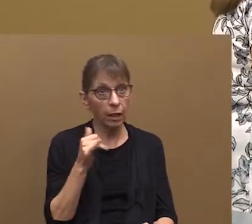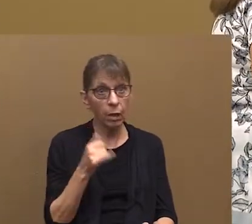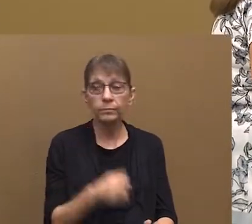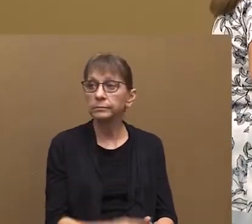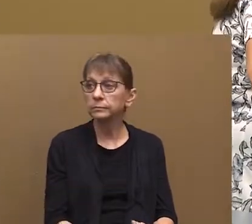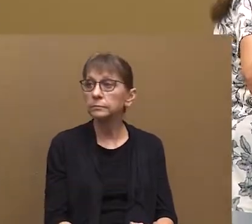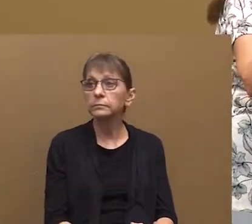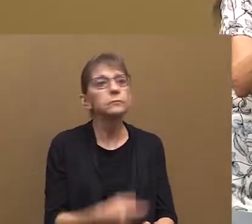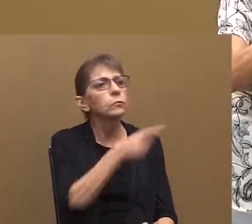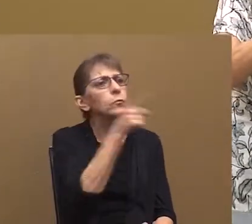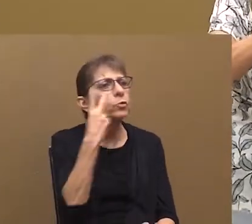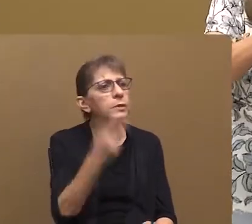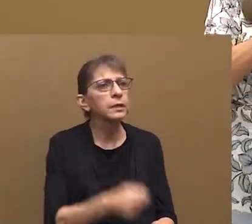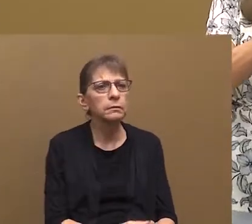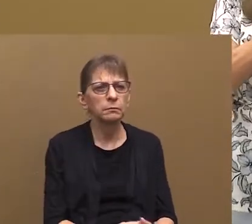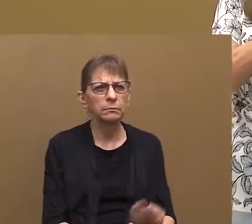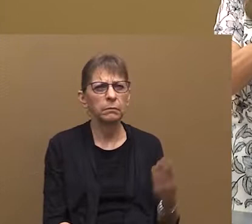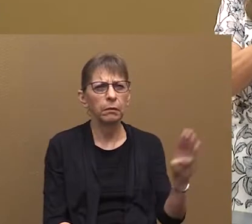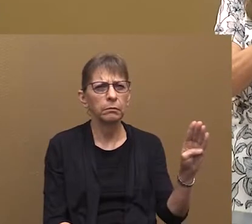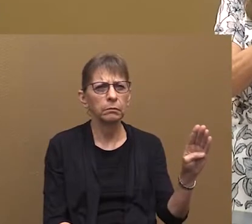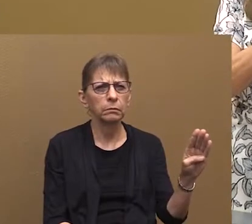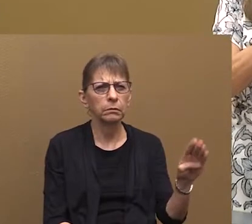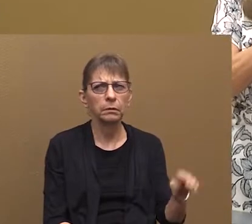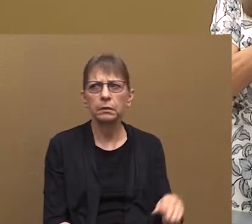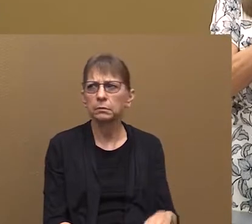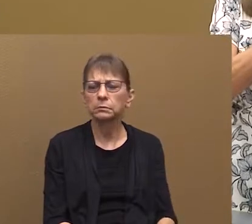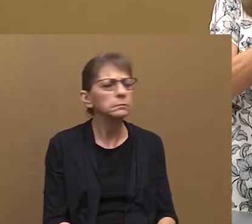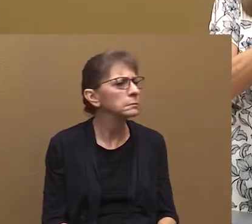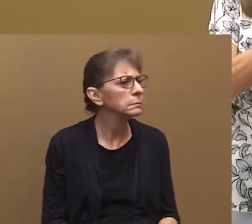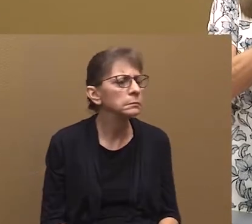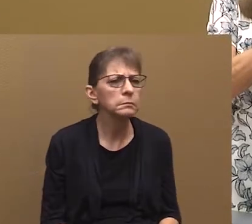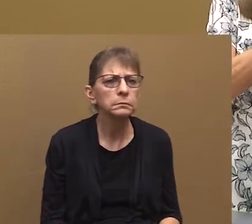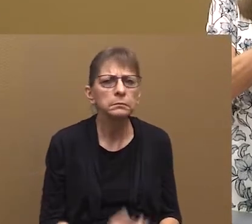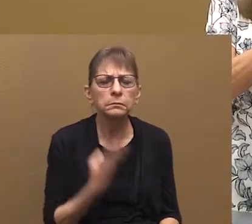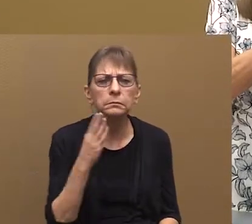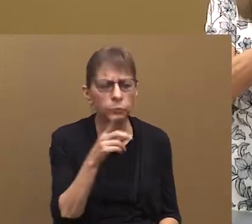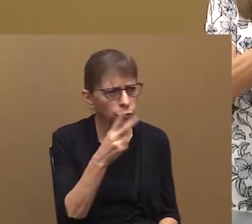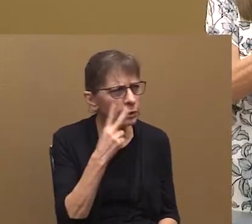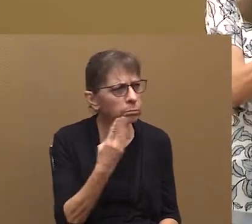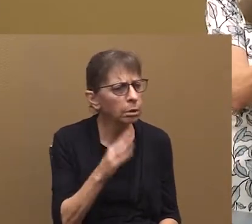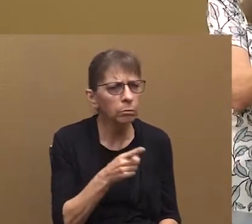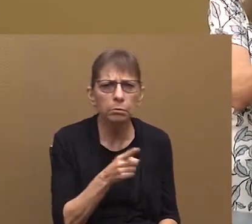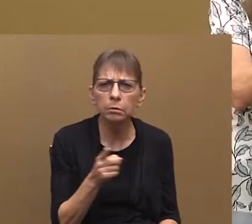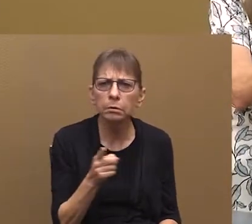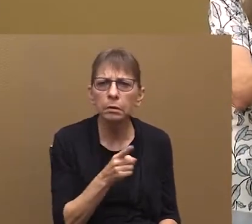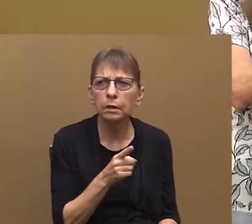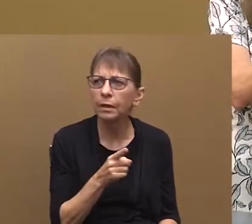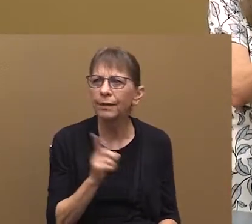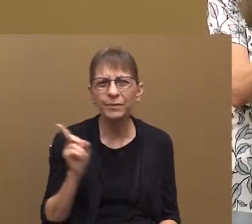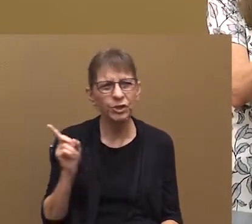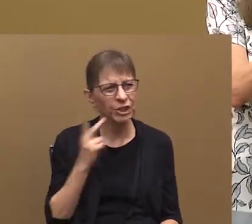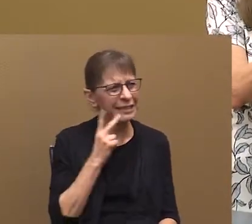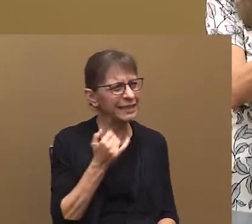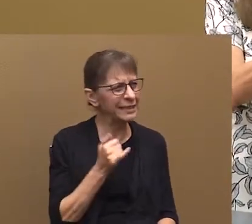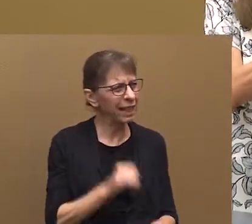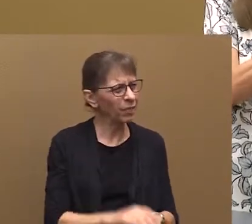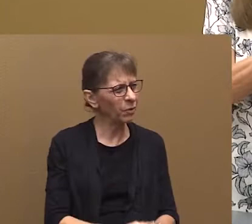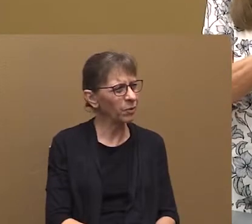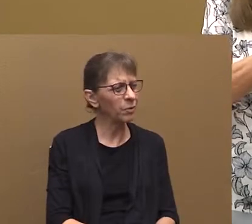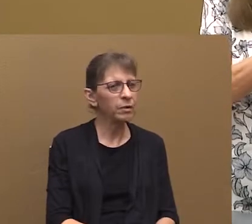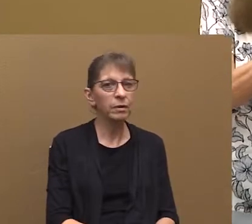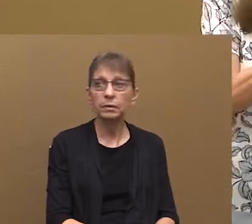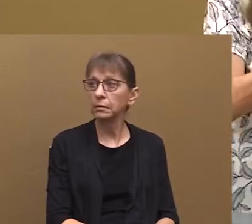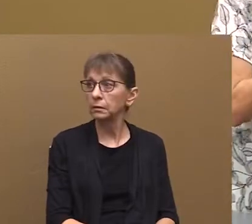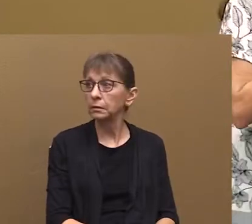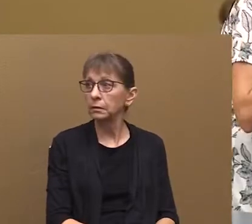see yellow? Yes. Okay, what do you see? Blue. Blue. You see blue, but she sees